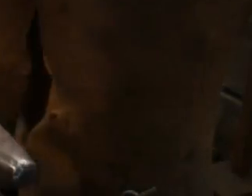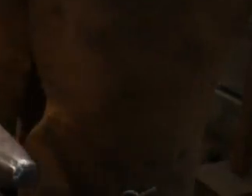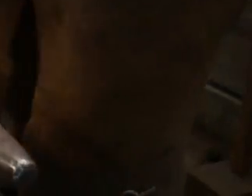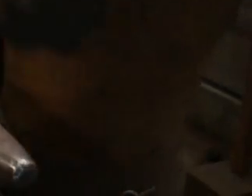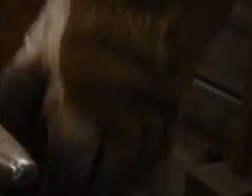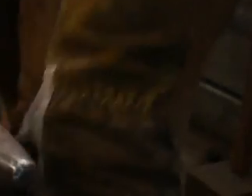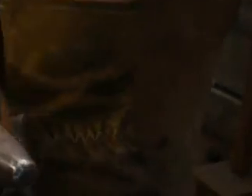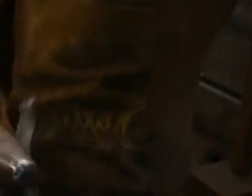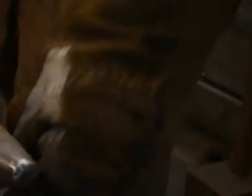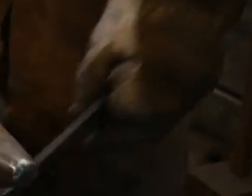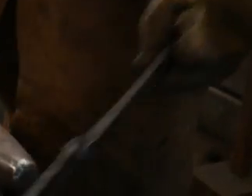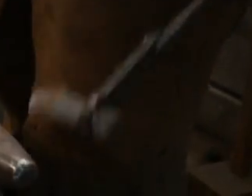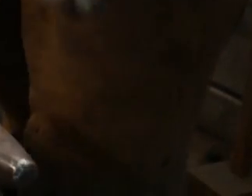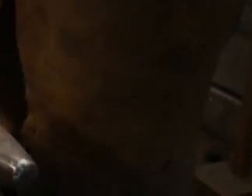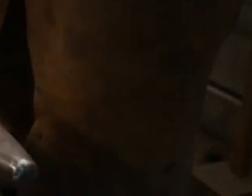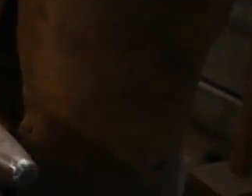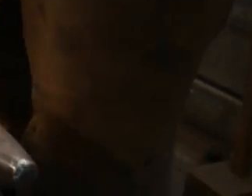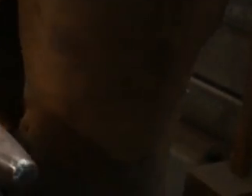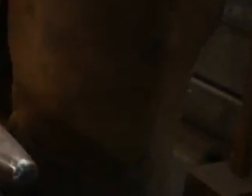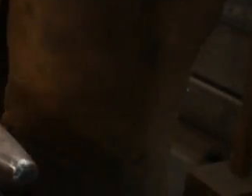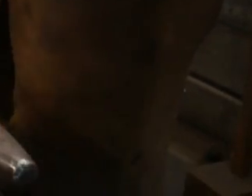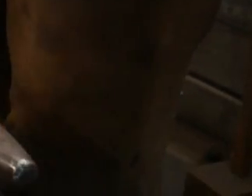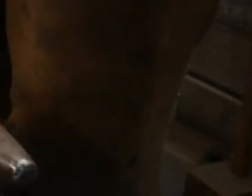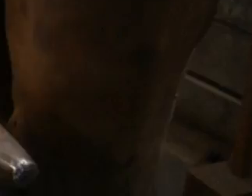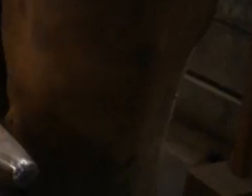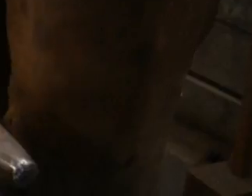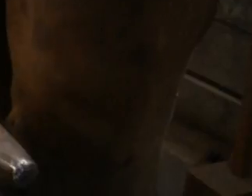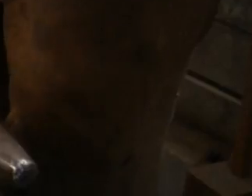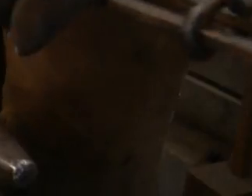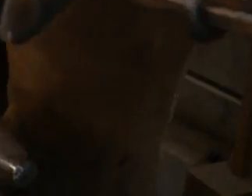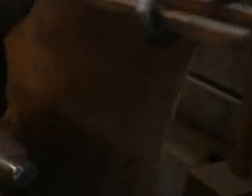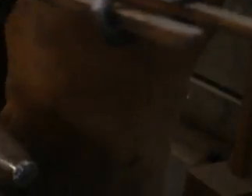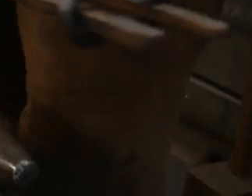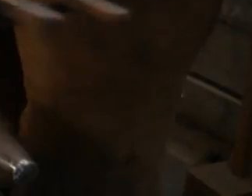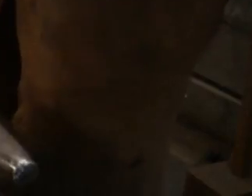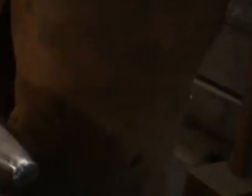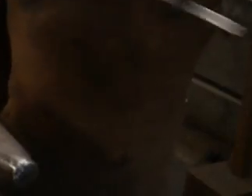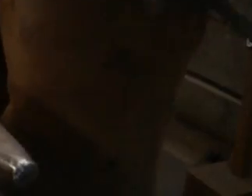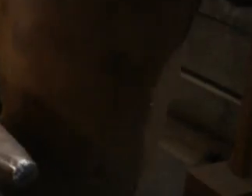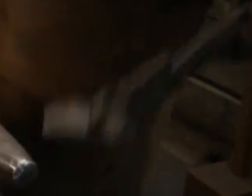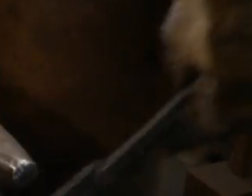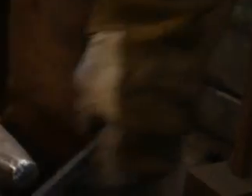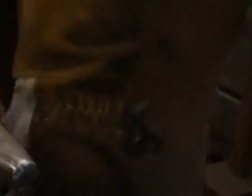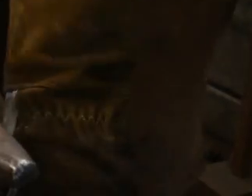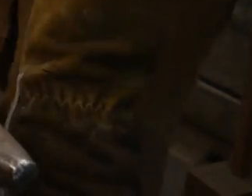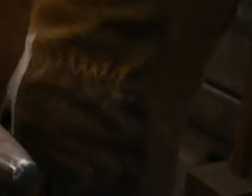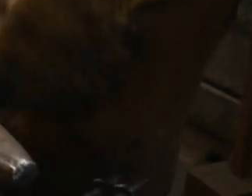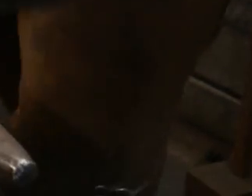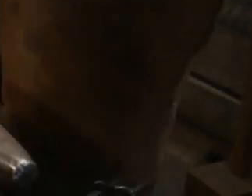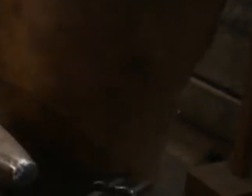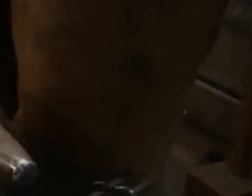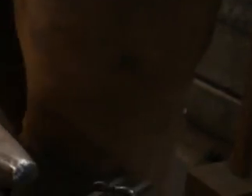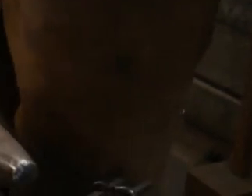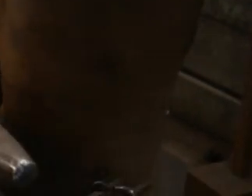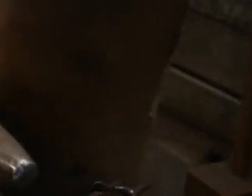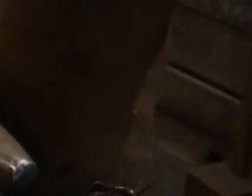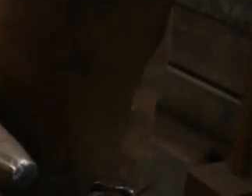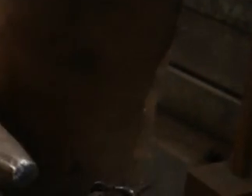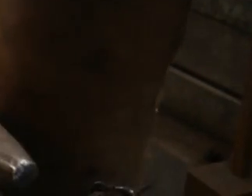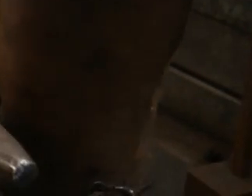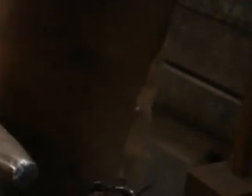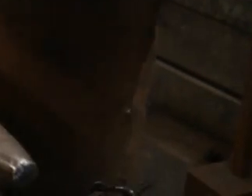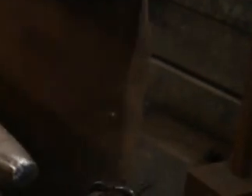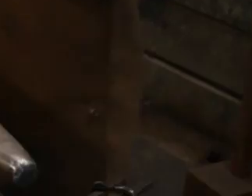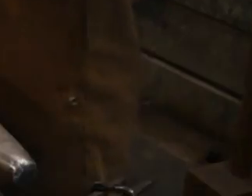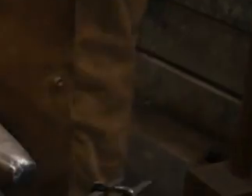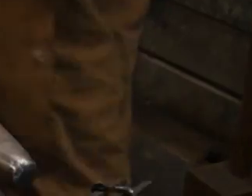it spread out a little bit better, and then I'm going to use this hot cut, and I'm going to cut it across about the length I need it to be cut